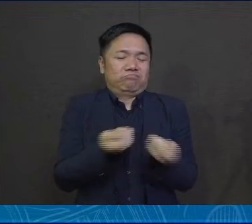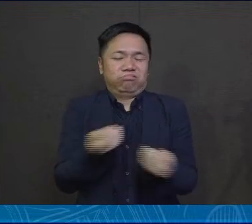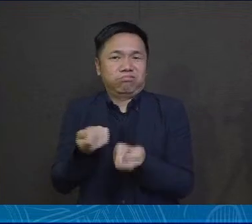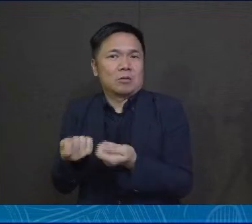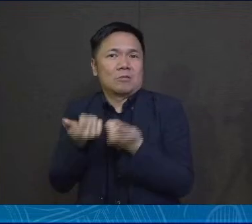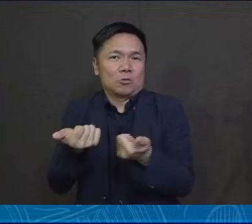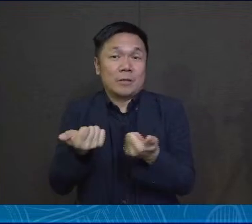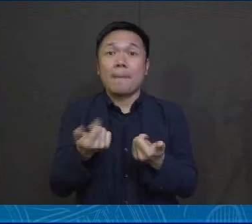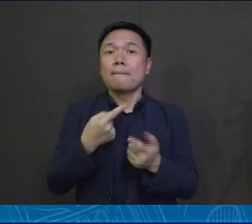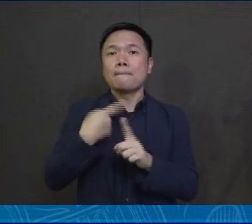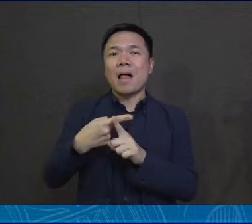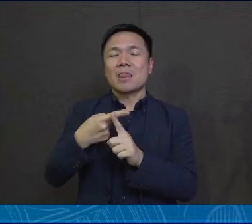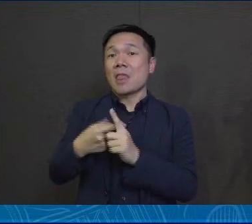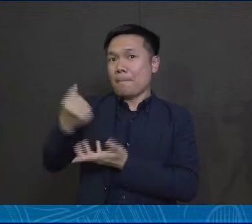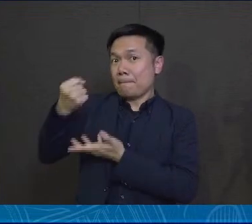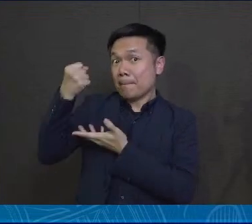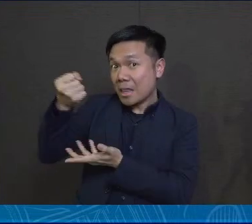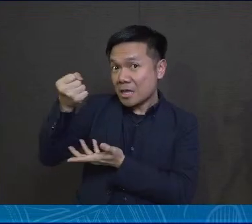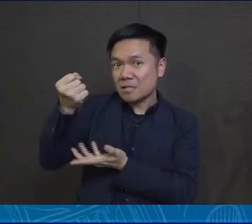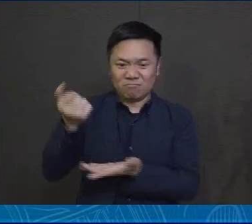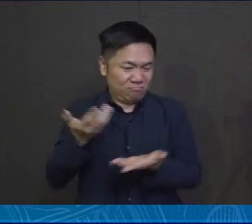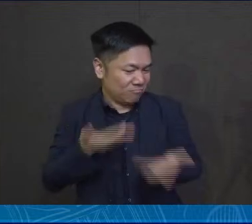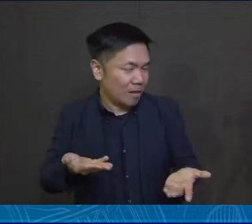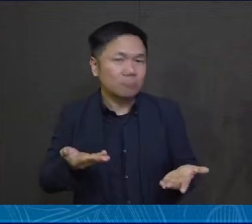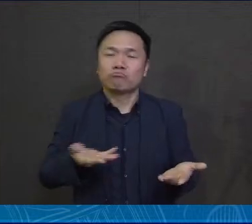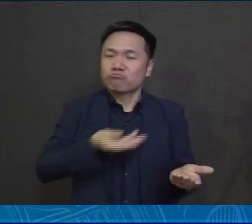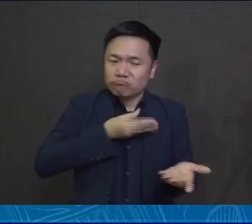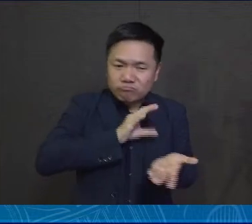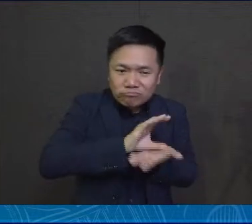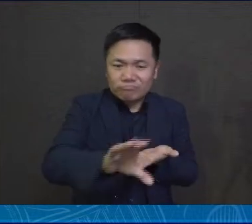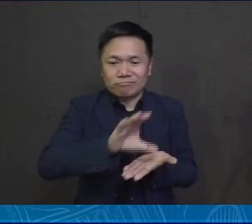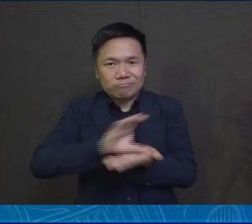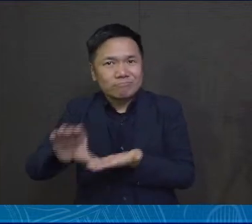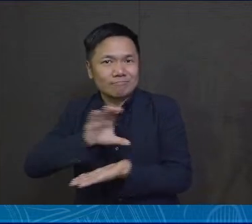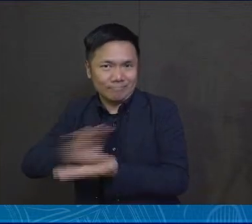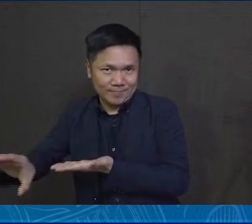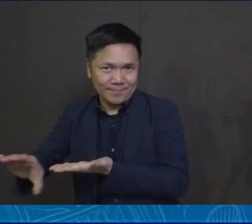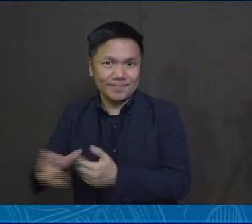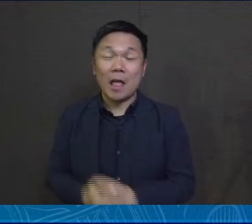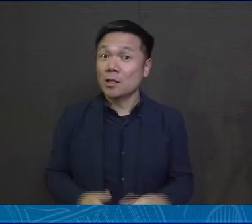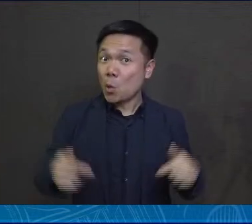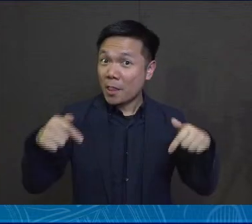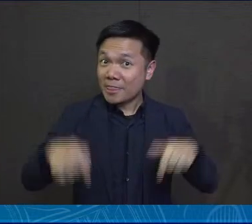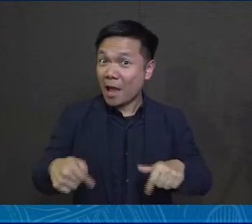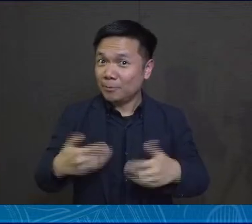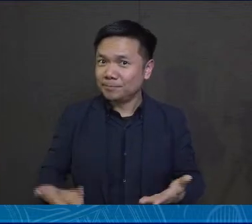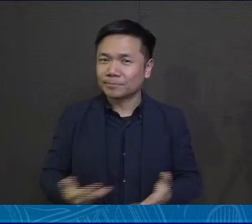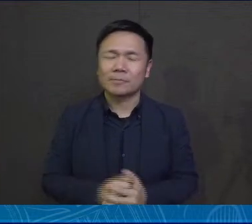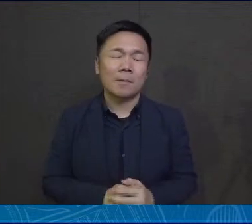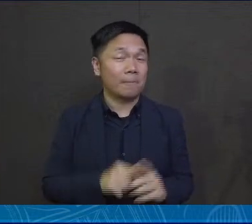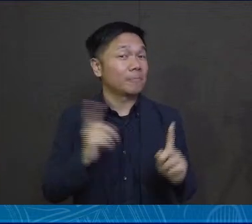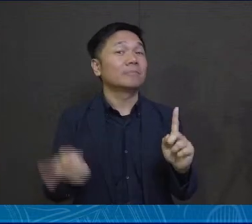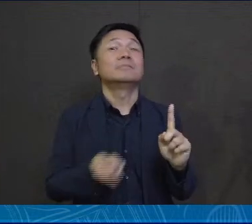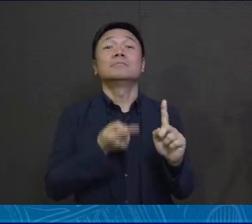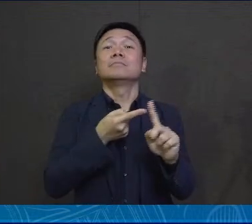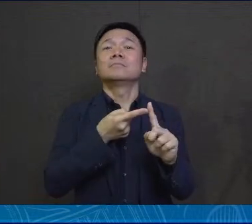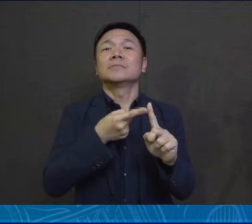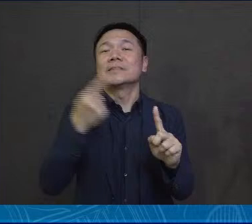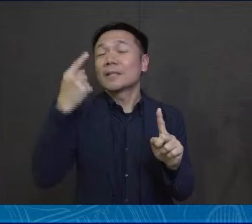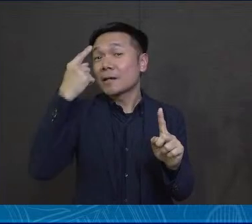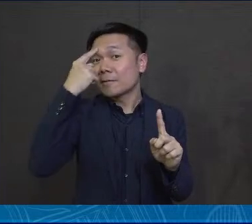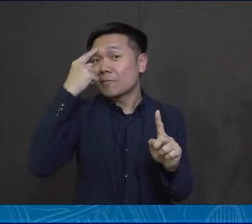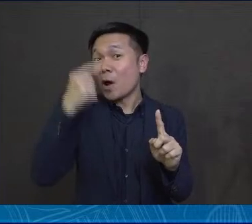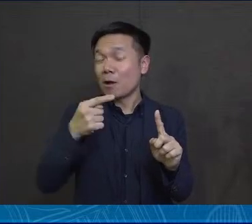resource allocation. A key aspect of today's discussion will also focus on how data can